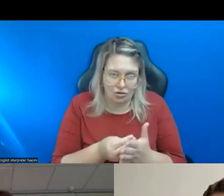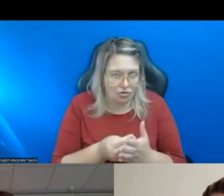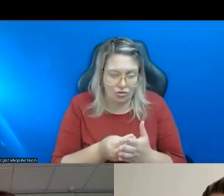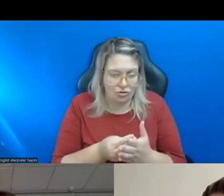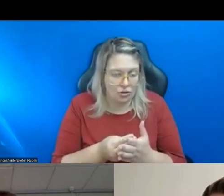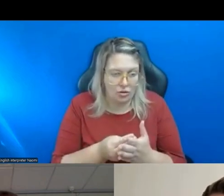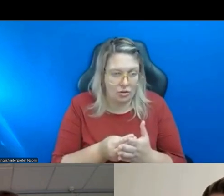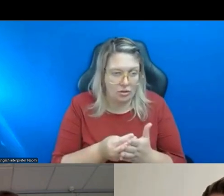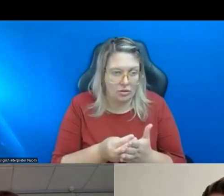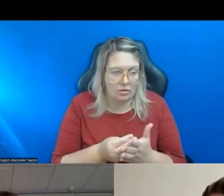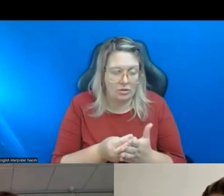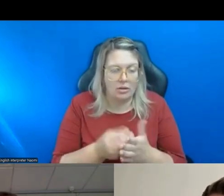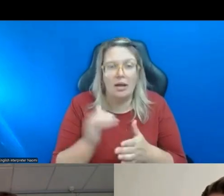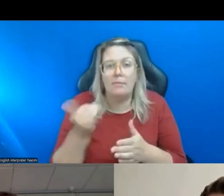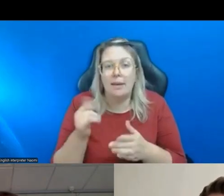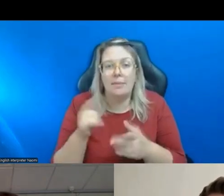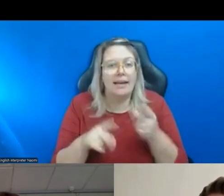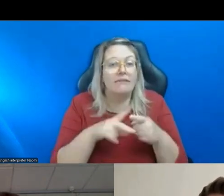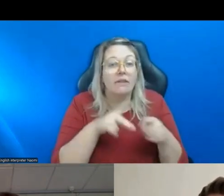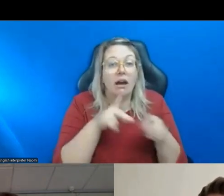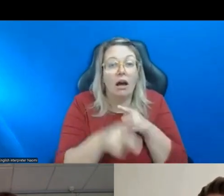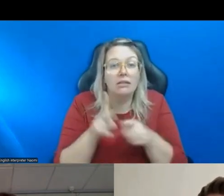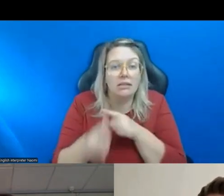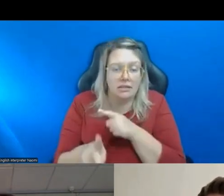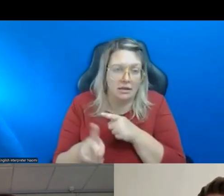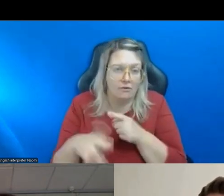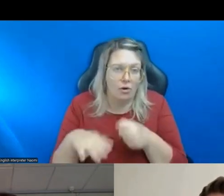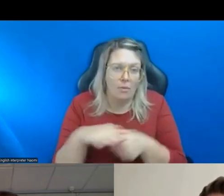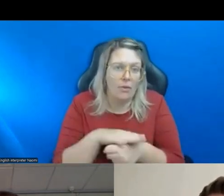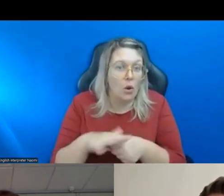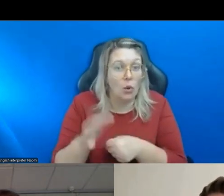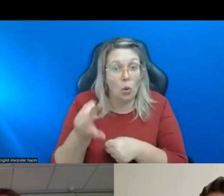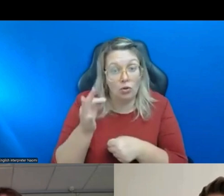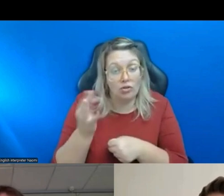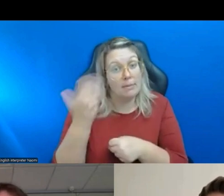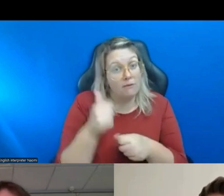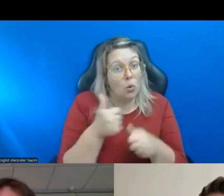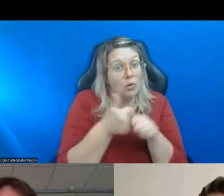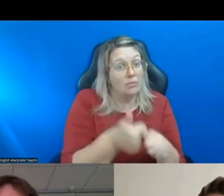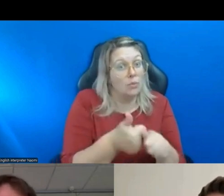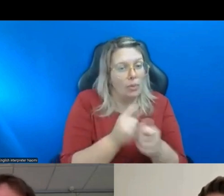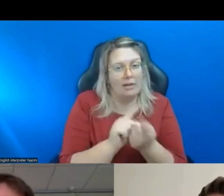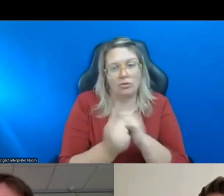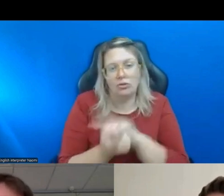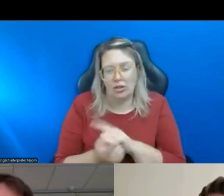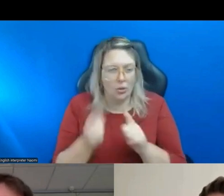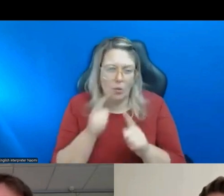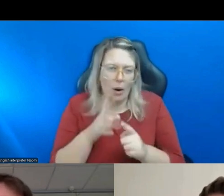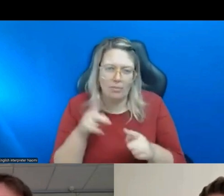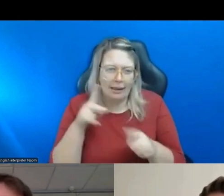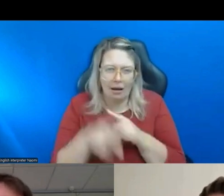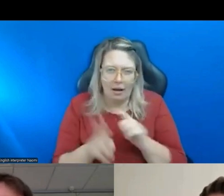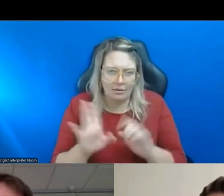be that if we saw cuts being made by a local authority which had previously supported culture.